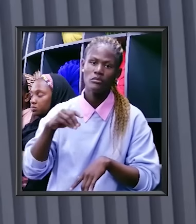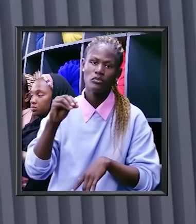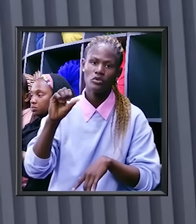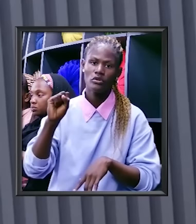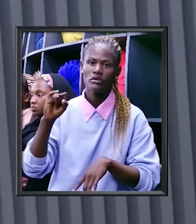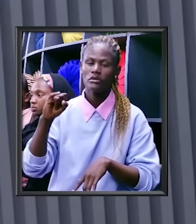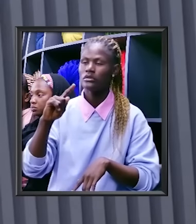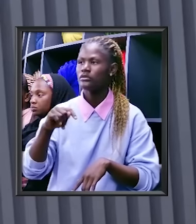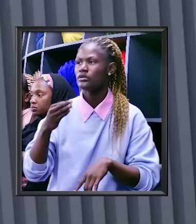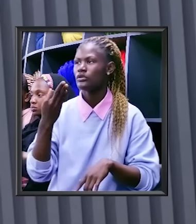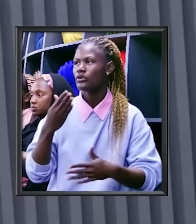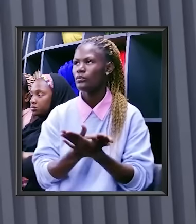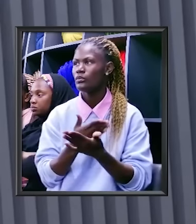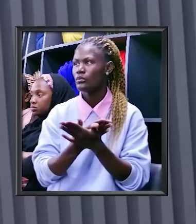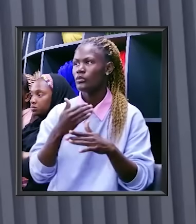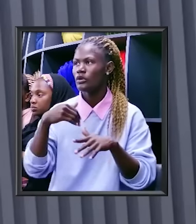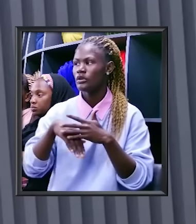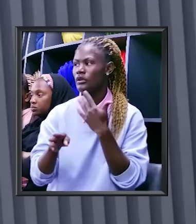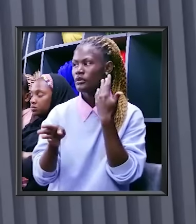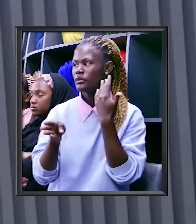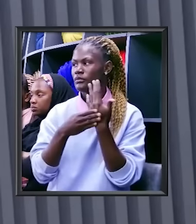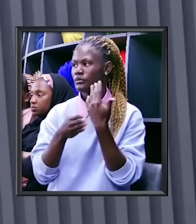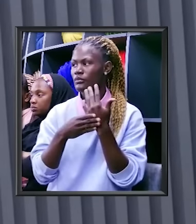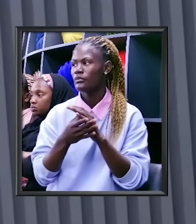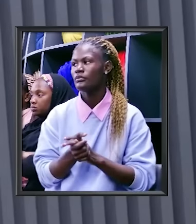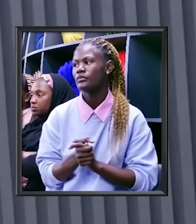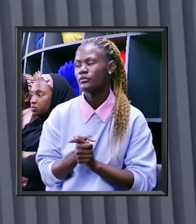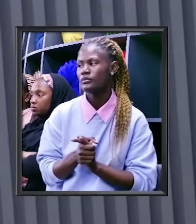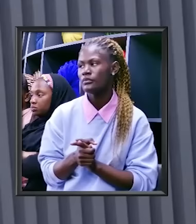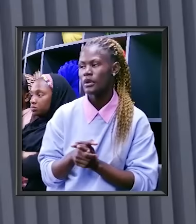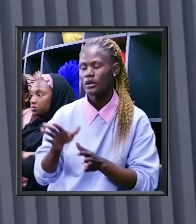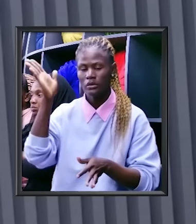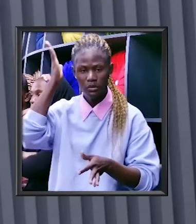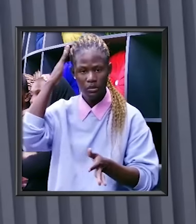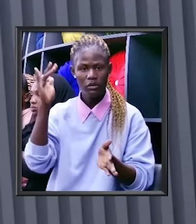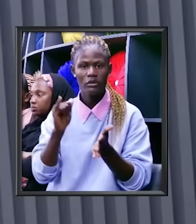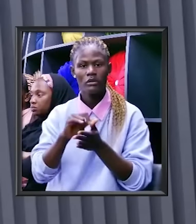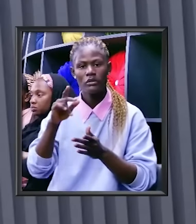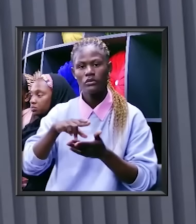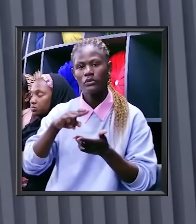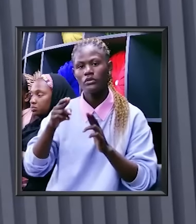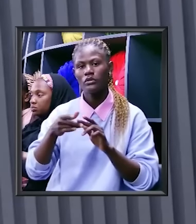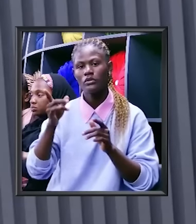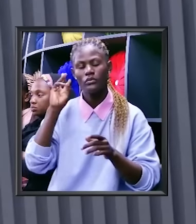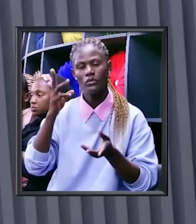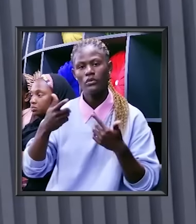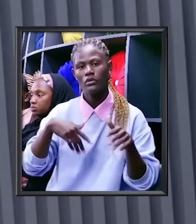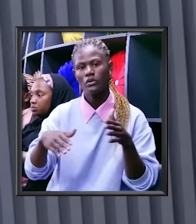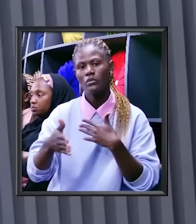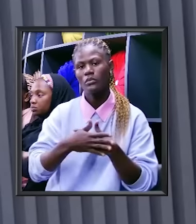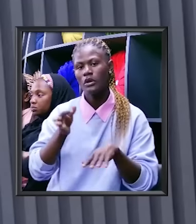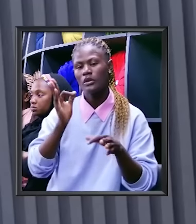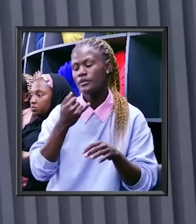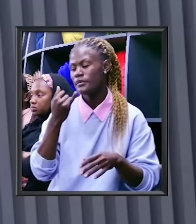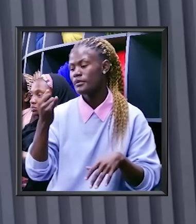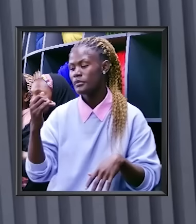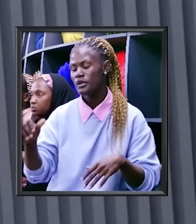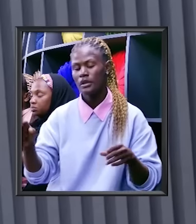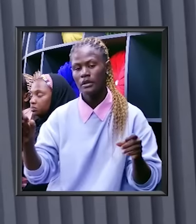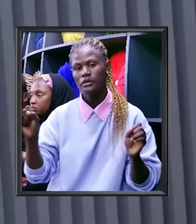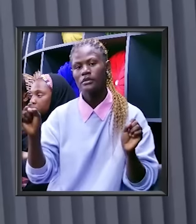money for banks. So make we join the two of them. I just say result will come out. But however, if there's an immediate action that can be